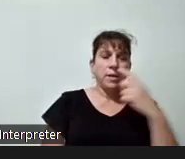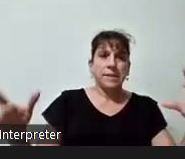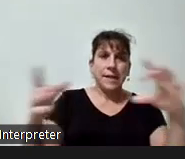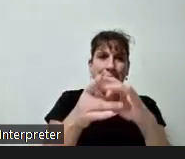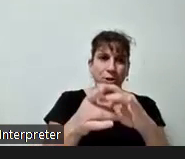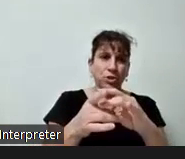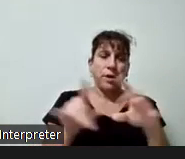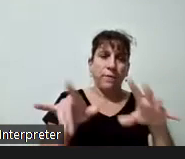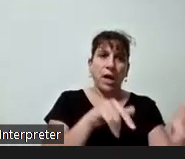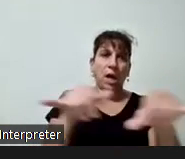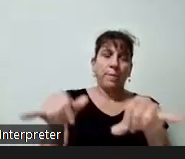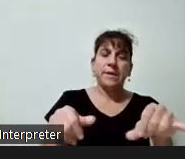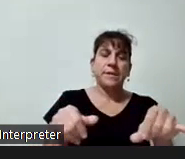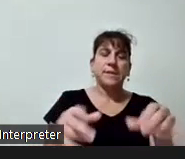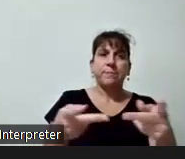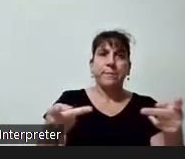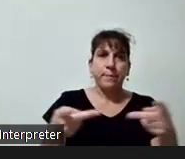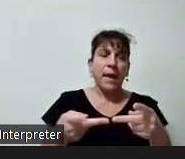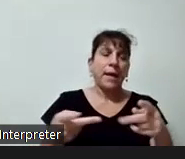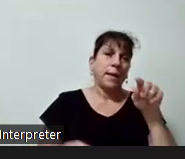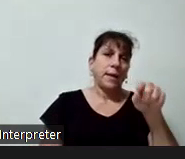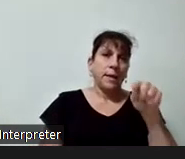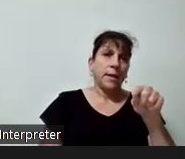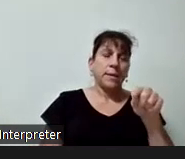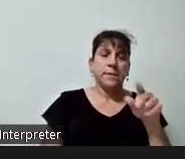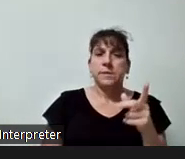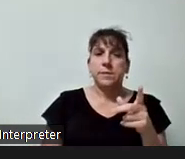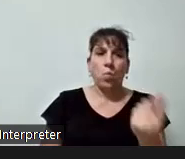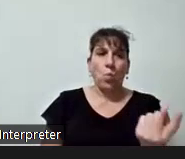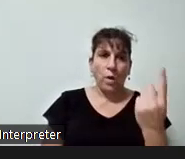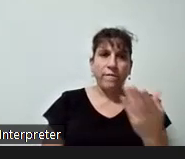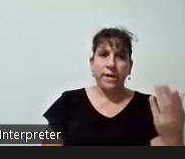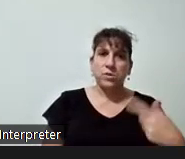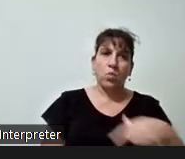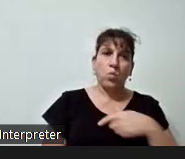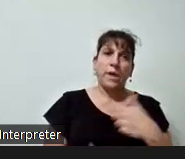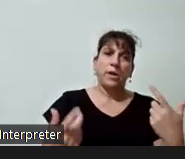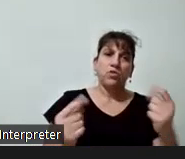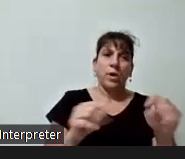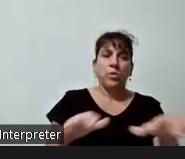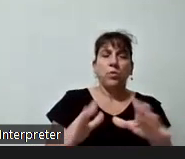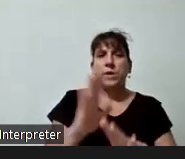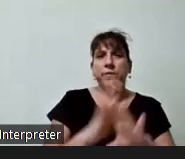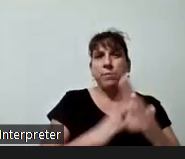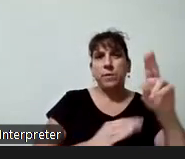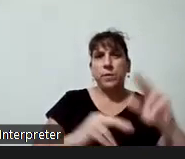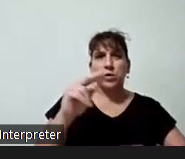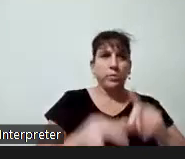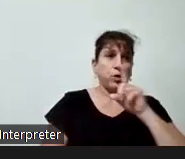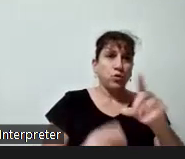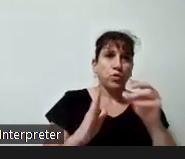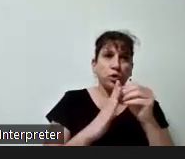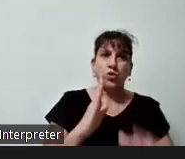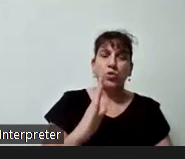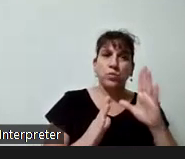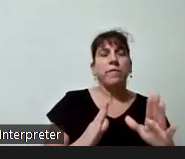common spaces. It's common space. One of the things that we try to do when we develop these buildings is make sure that the students are getting